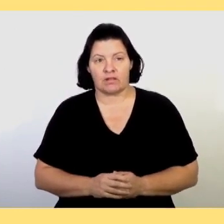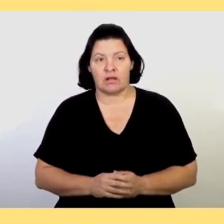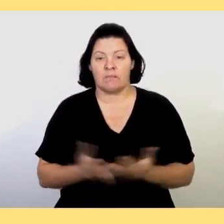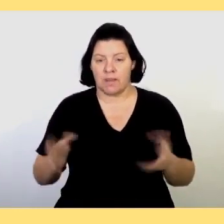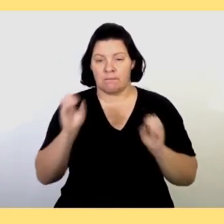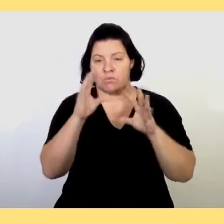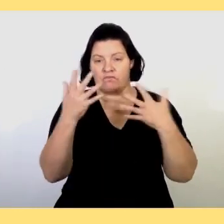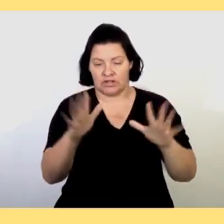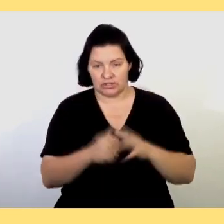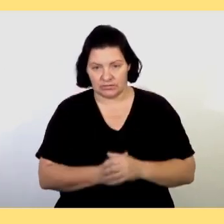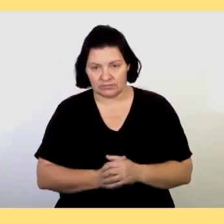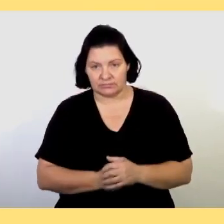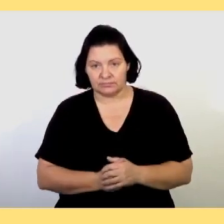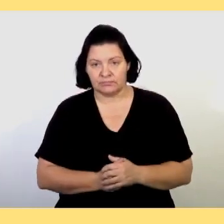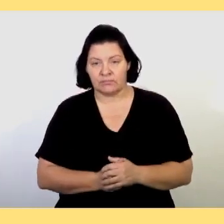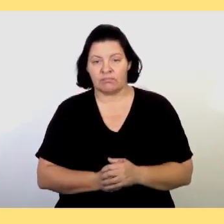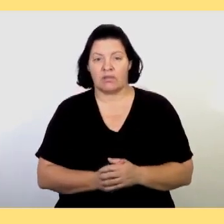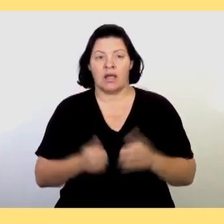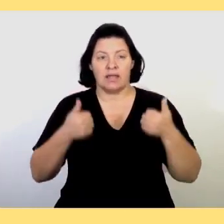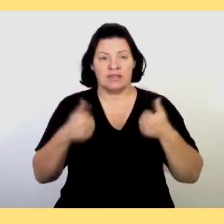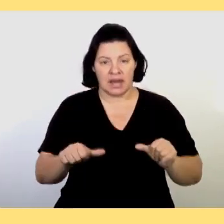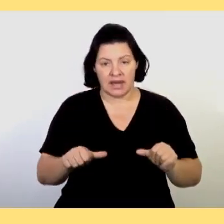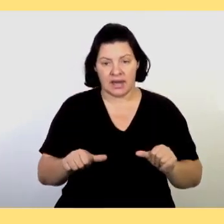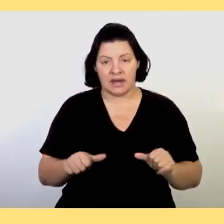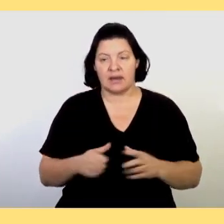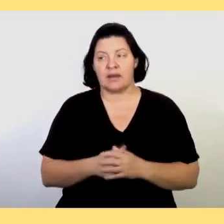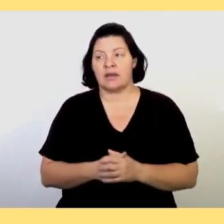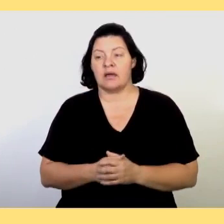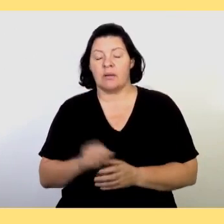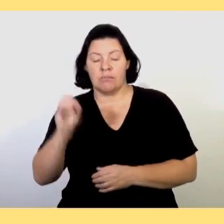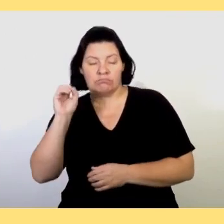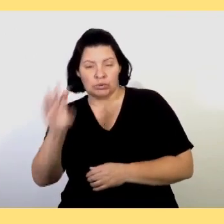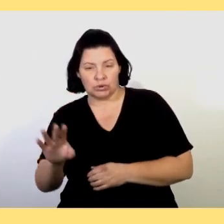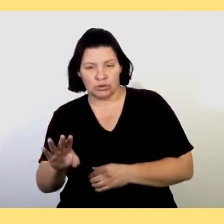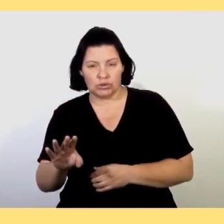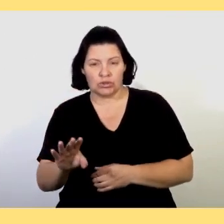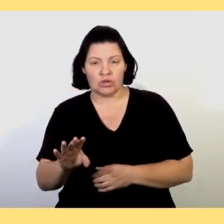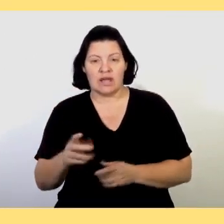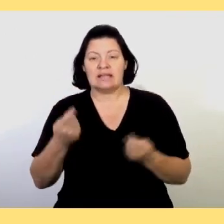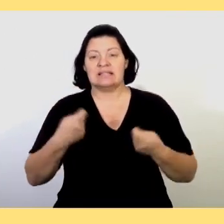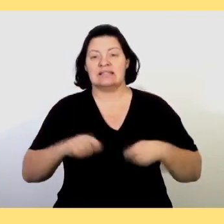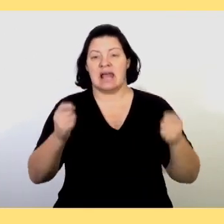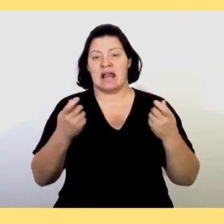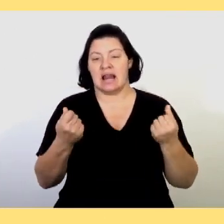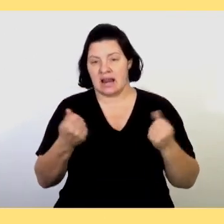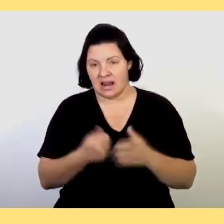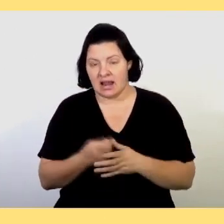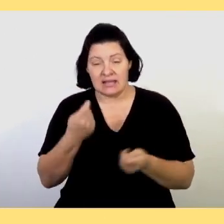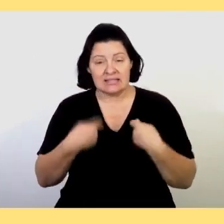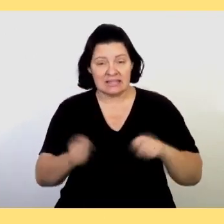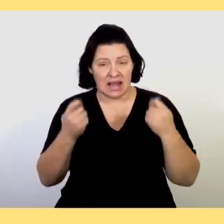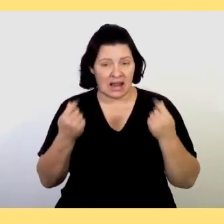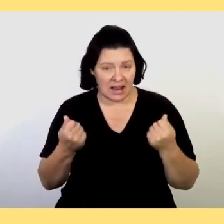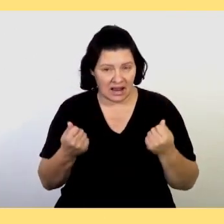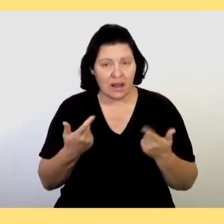439,180. I've posted this. Okay, and then I'm going to come now and post my sales amount. In my